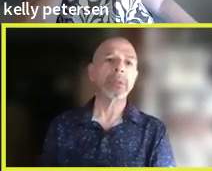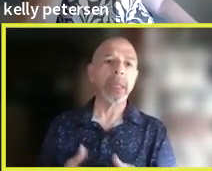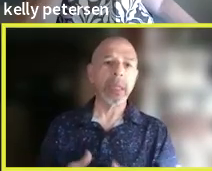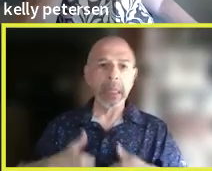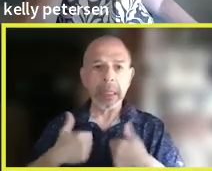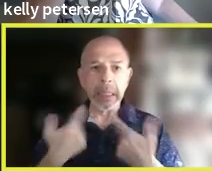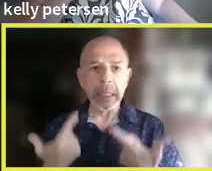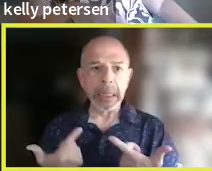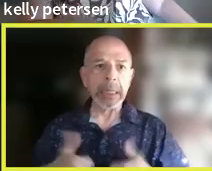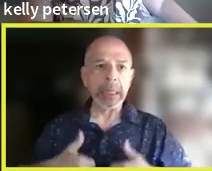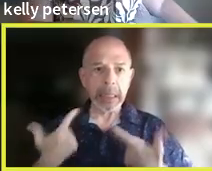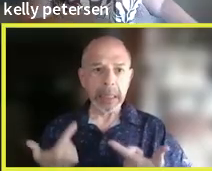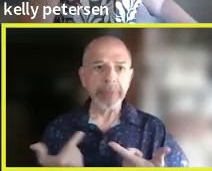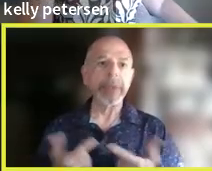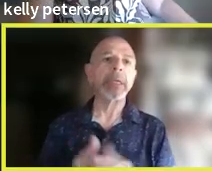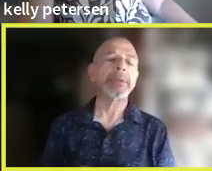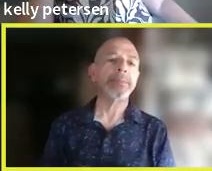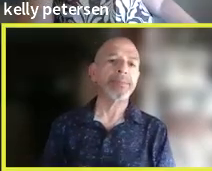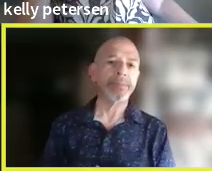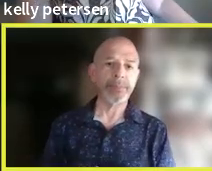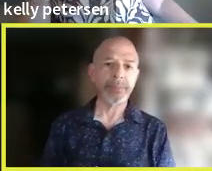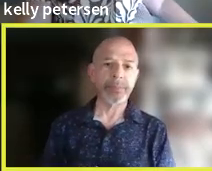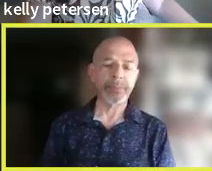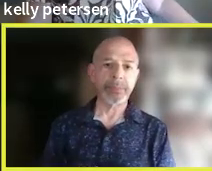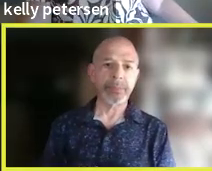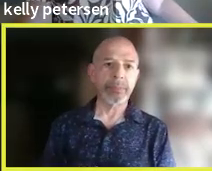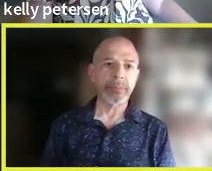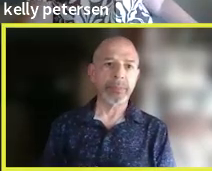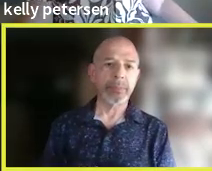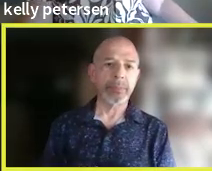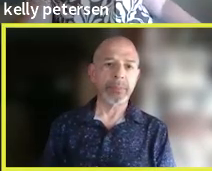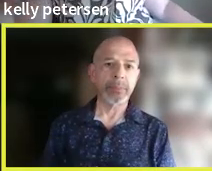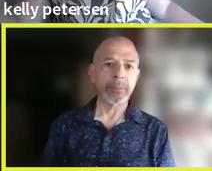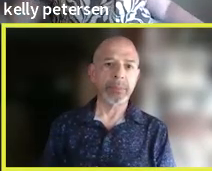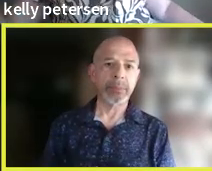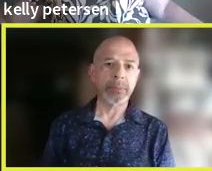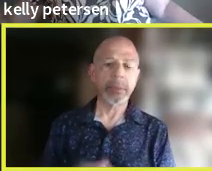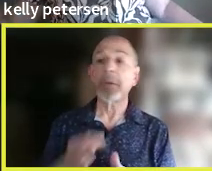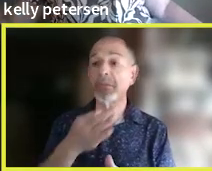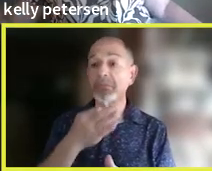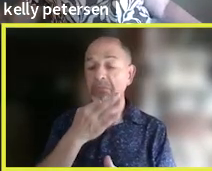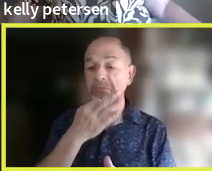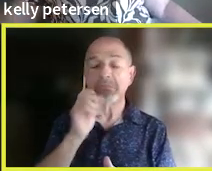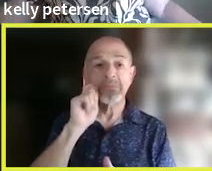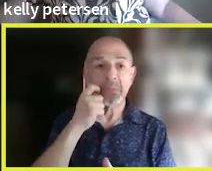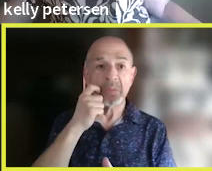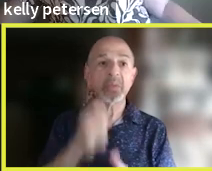we're doing a hybrid in-person and virtual community event. Cool.